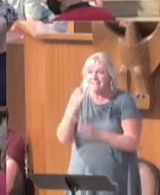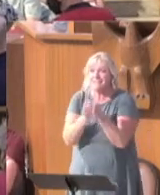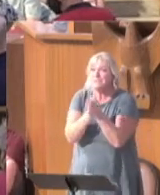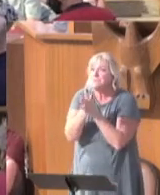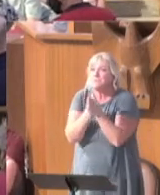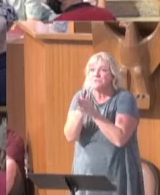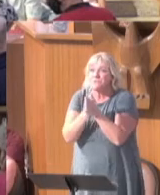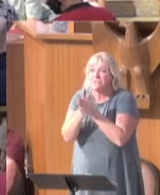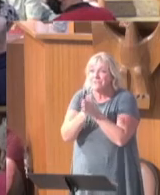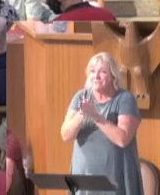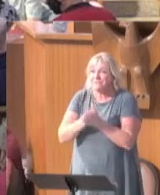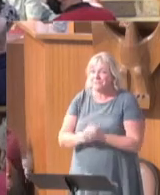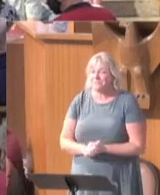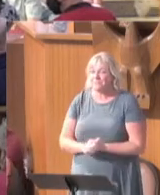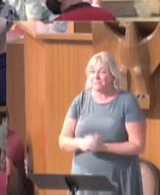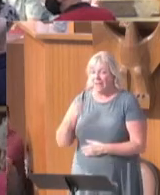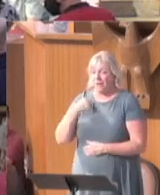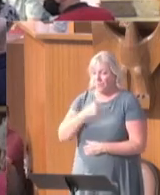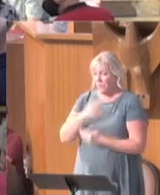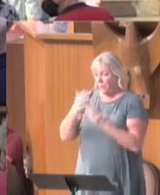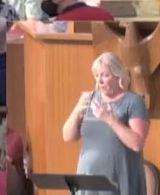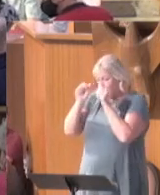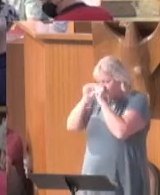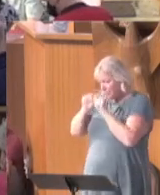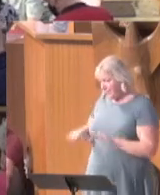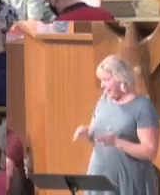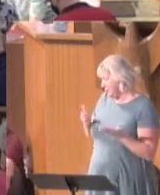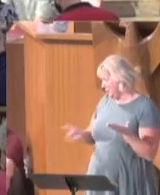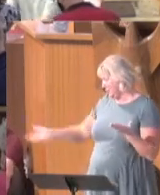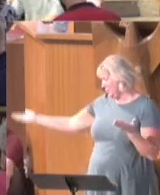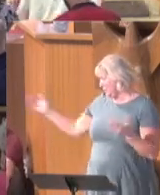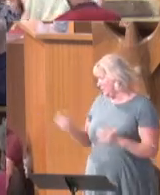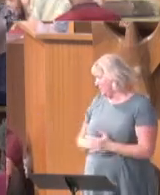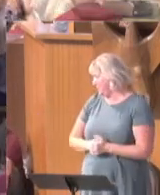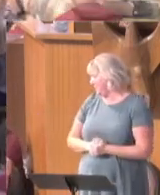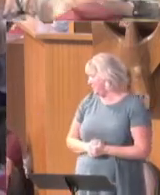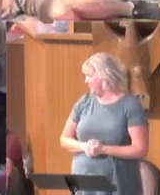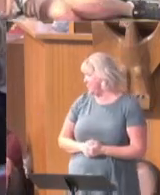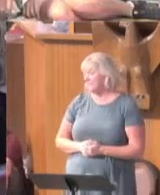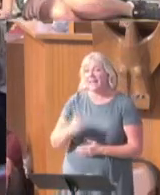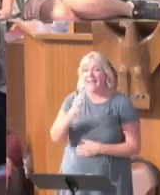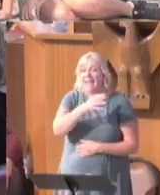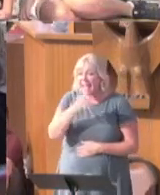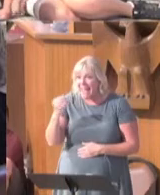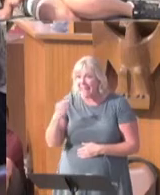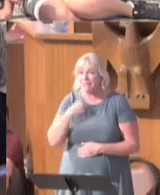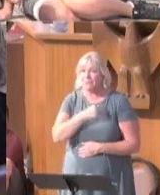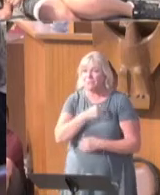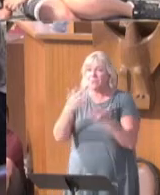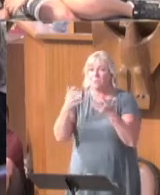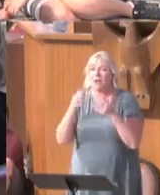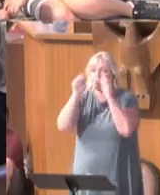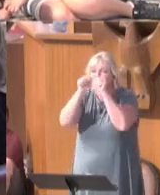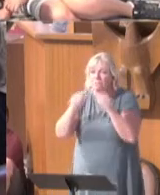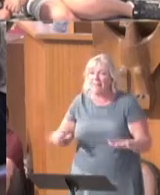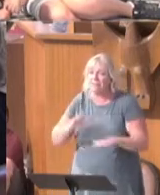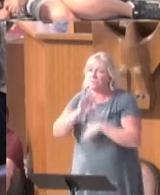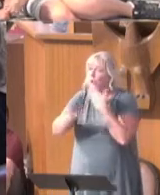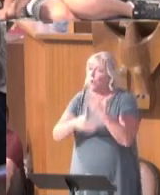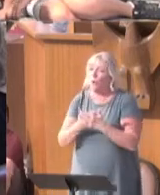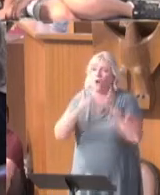we all want to bless all of you. And we want to bless all of our